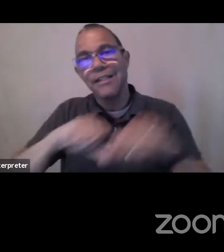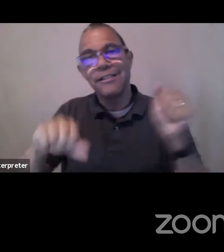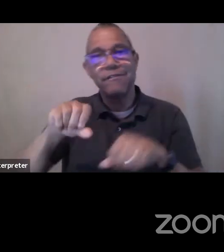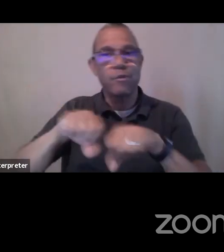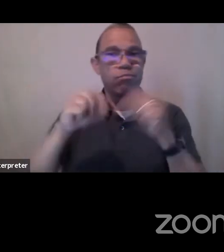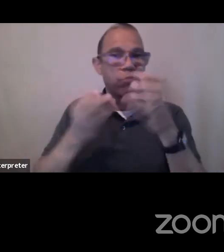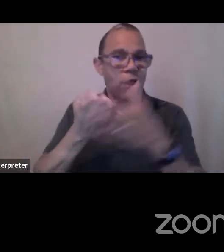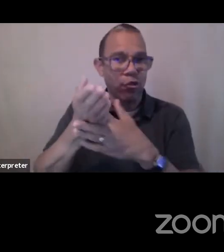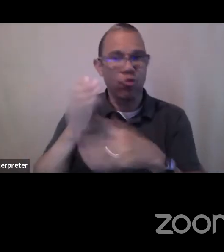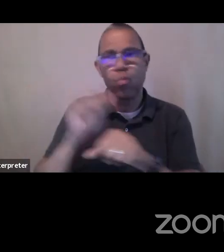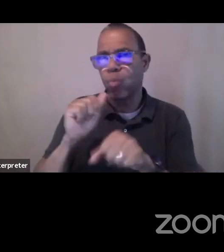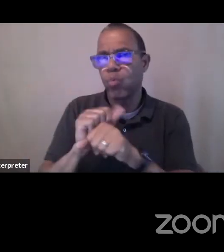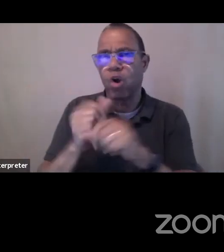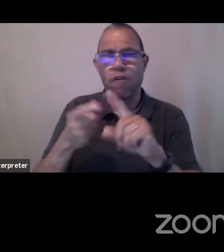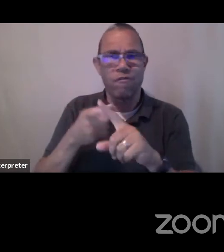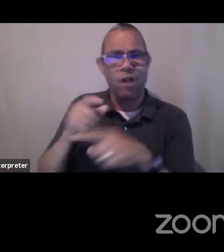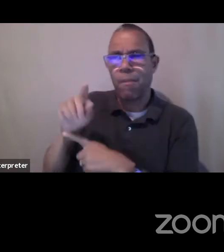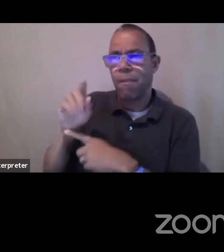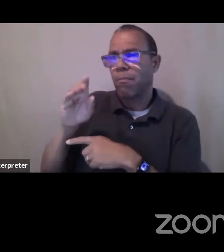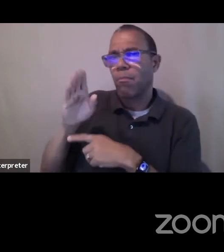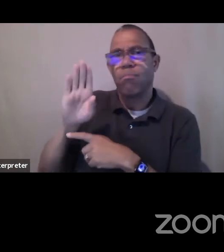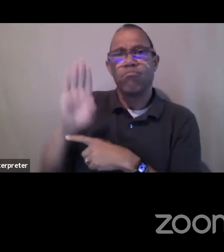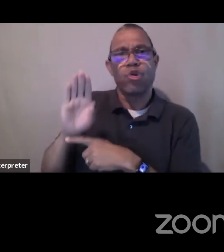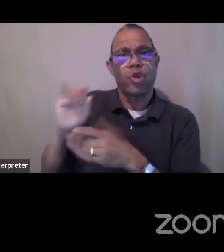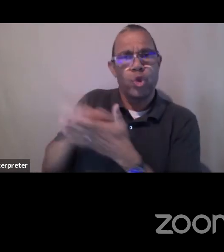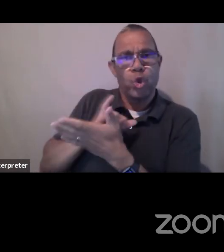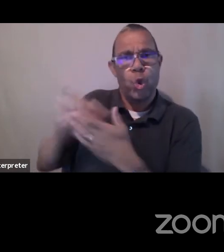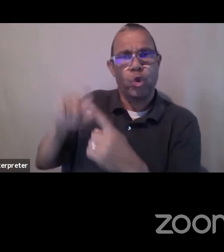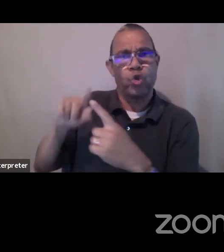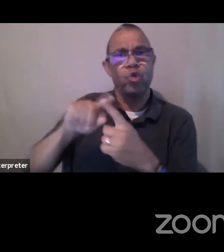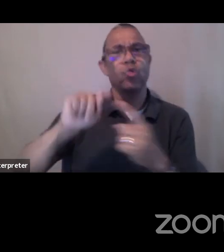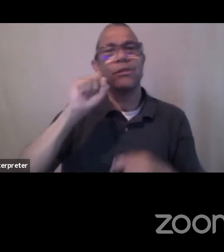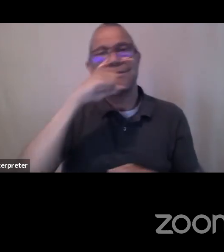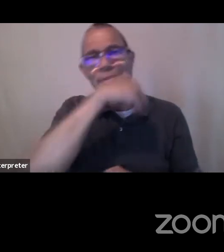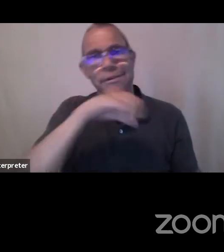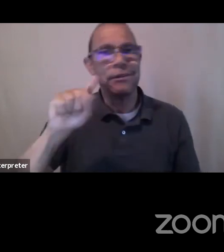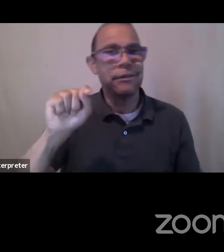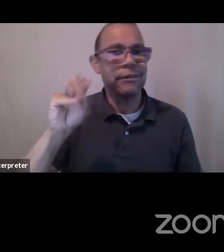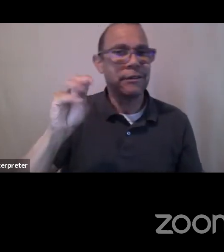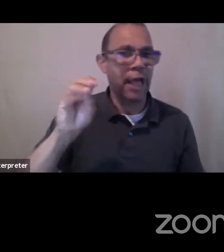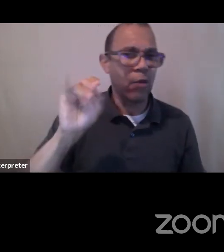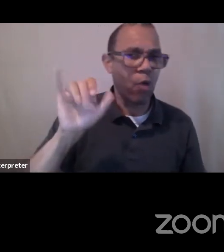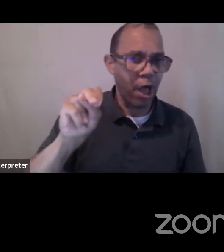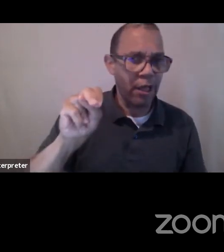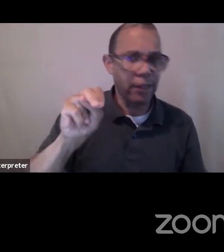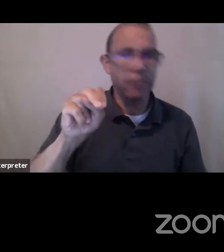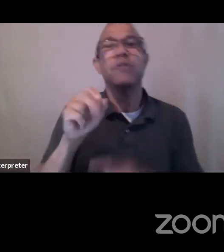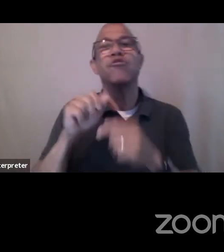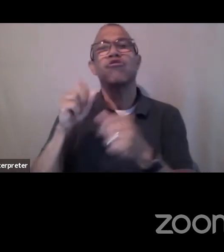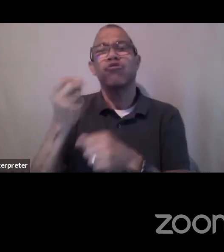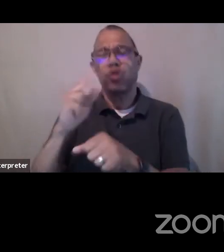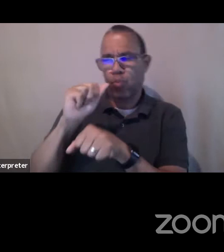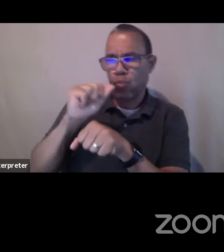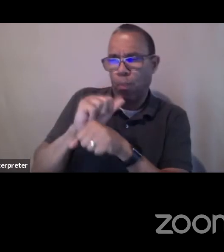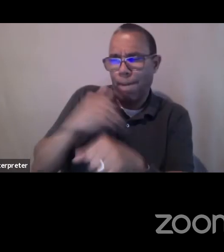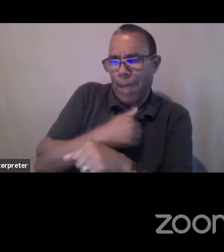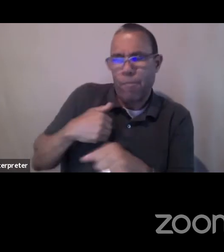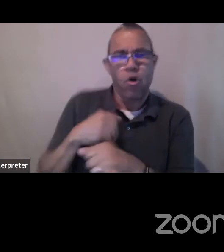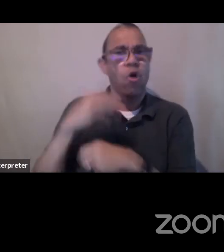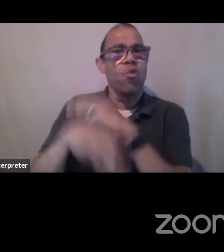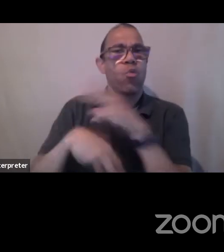world, from Brooklyn to Taiwan. She is a founding member of the Worldwide Lab, a member of the Lincoln Center Directors Lab, and